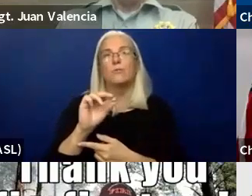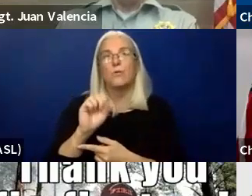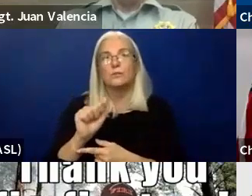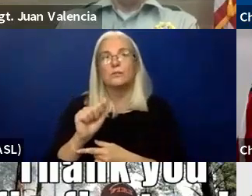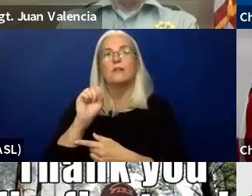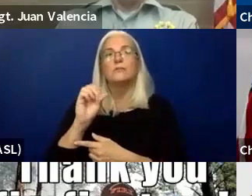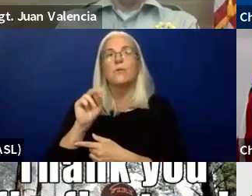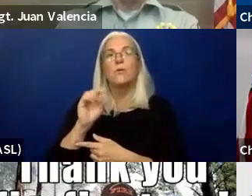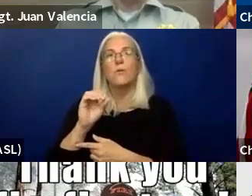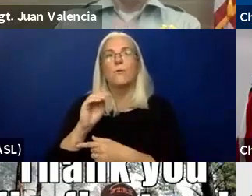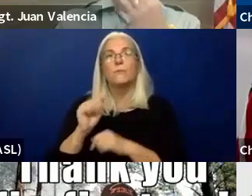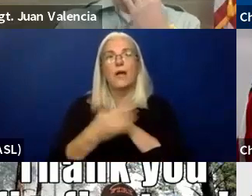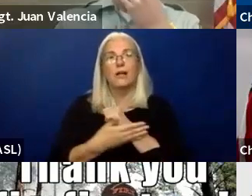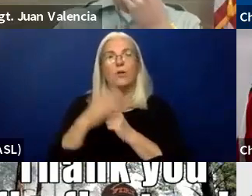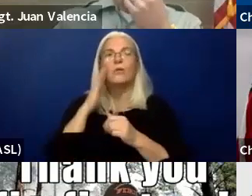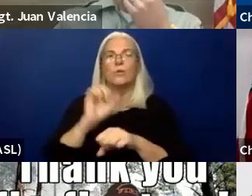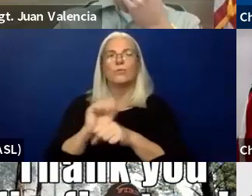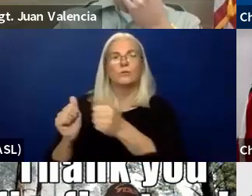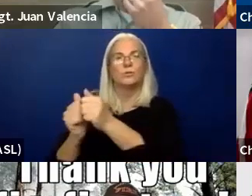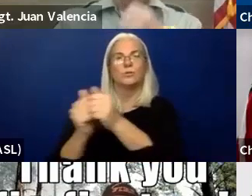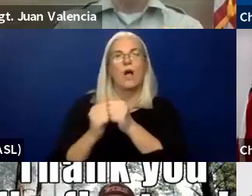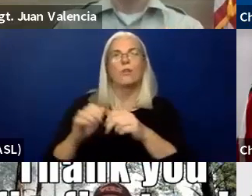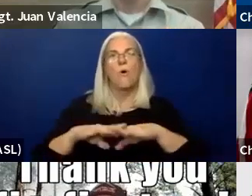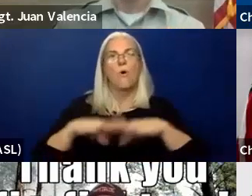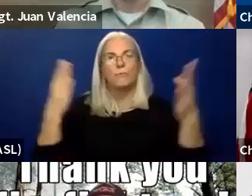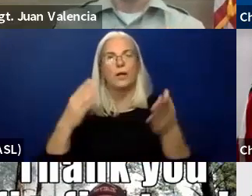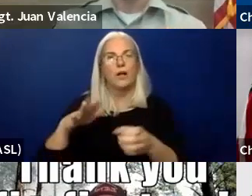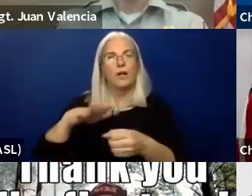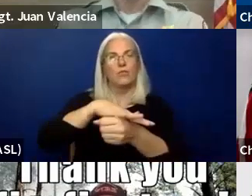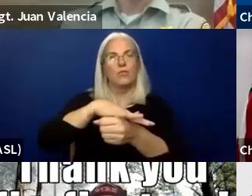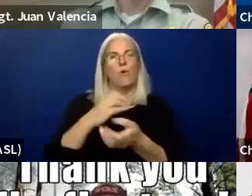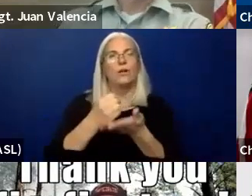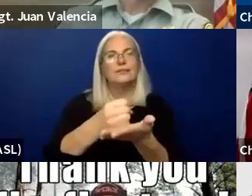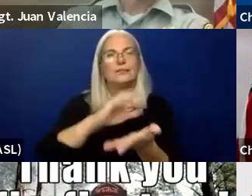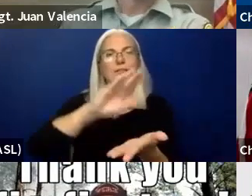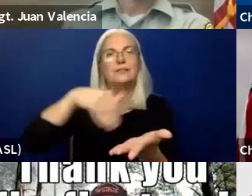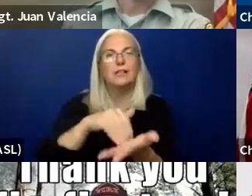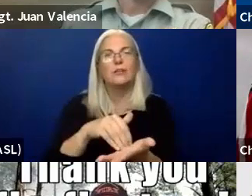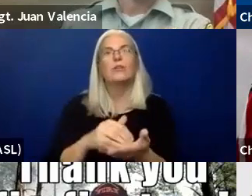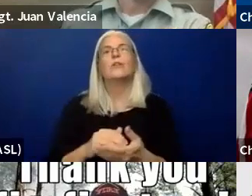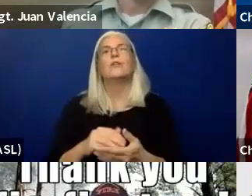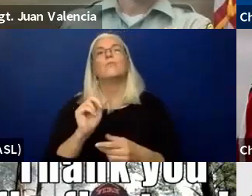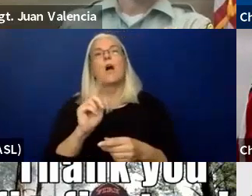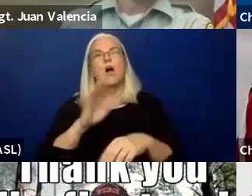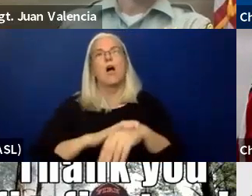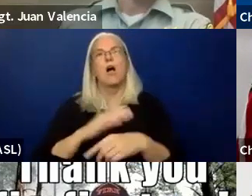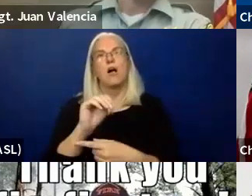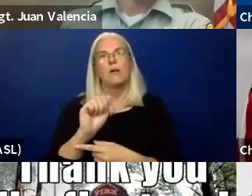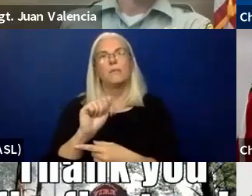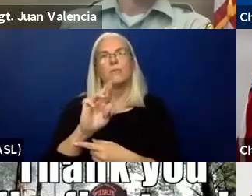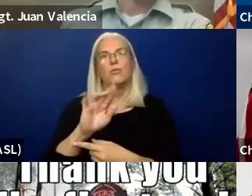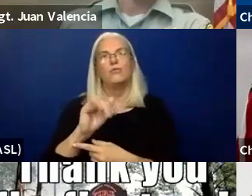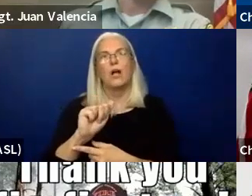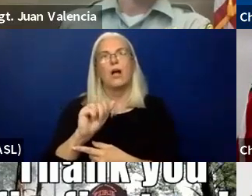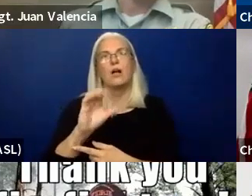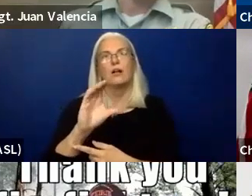local assistance center for the glass complex fire at Maria Carrillo High School starting on Monday, October